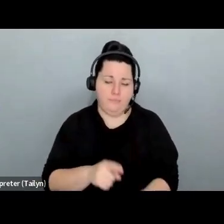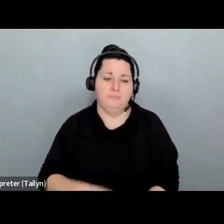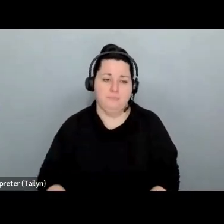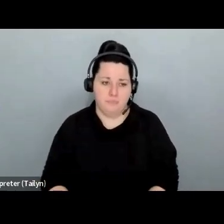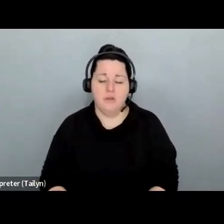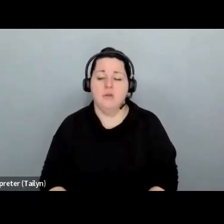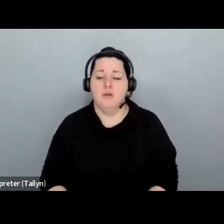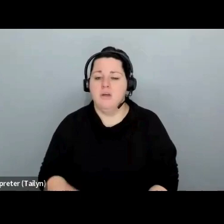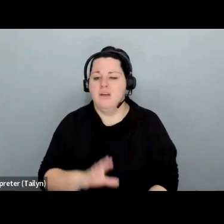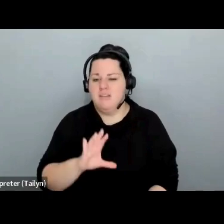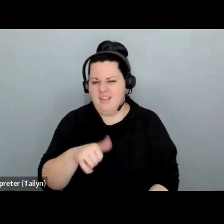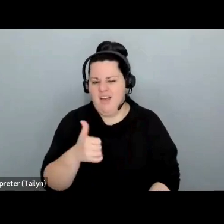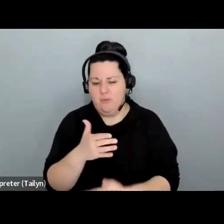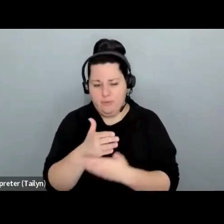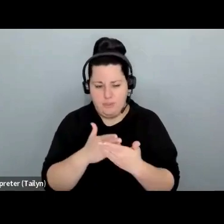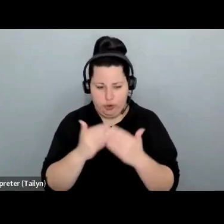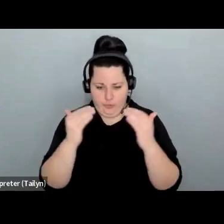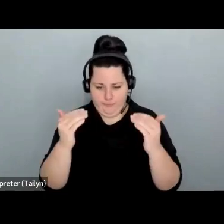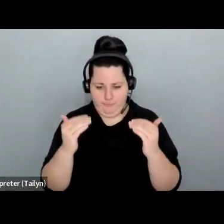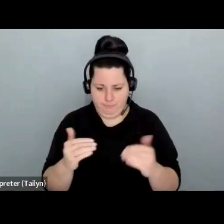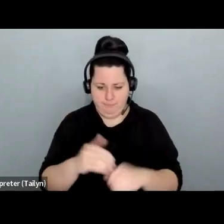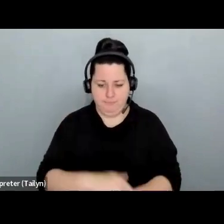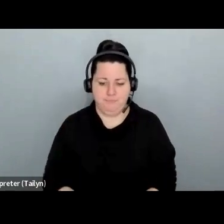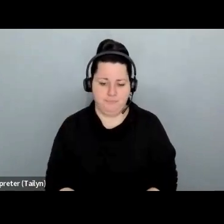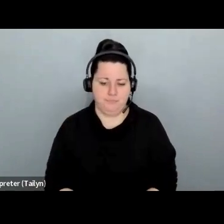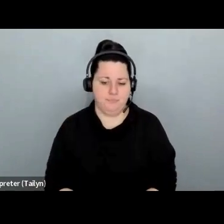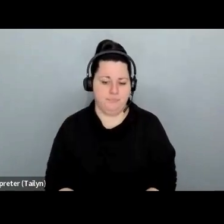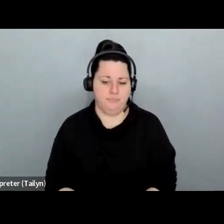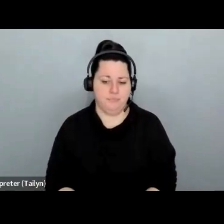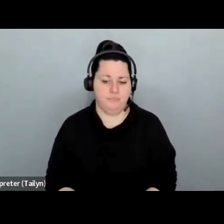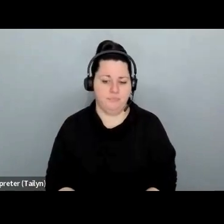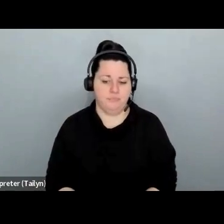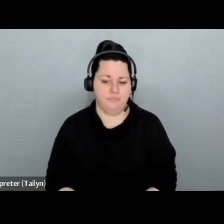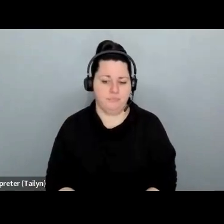Reevaluation is another subsection of the rule, which we'll review now.